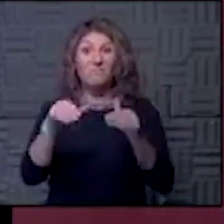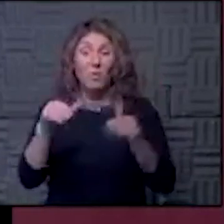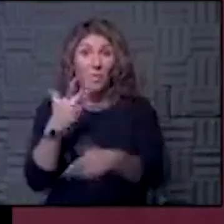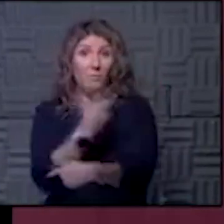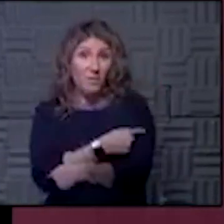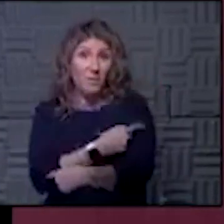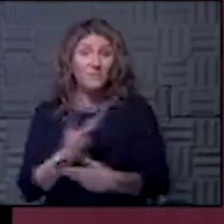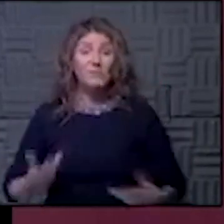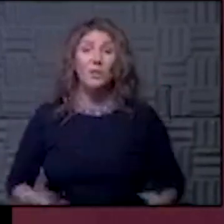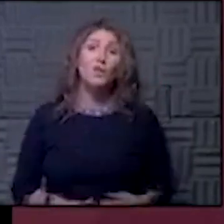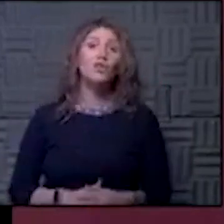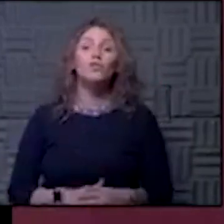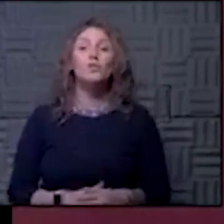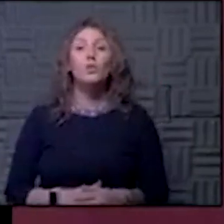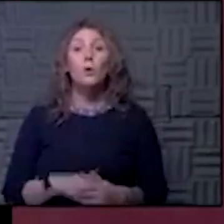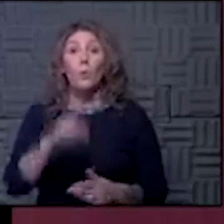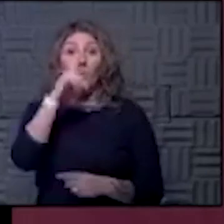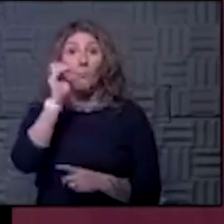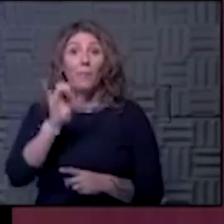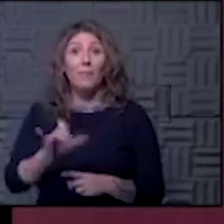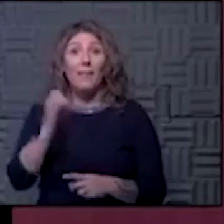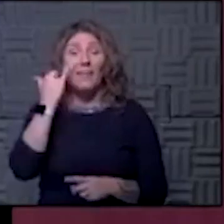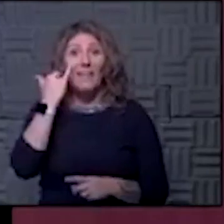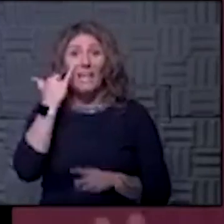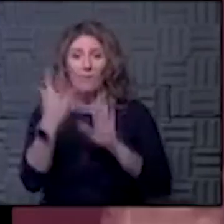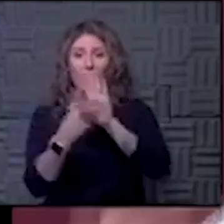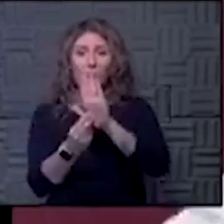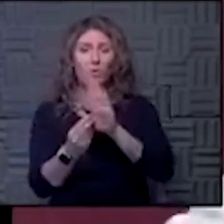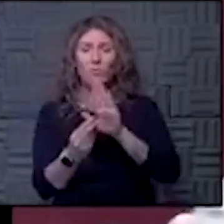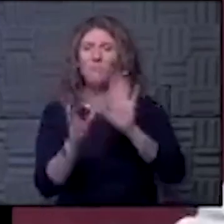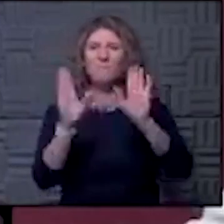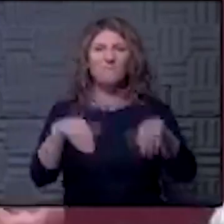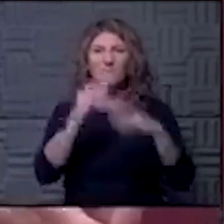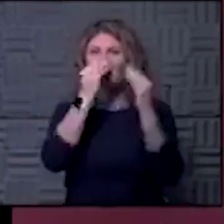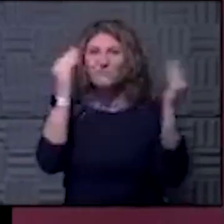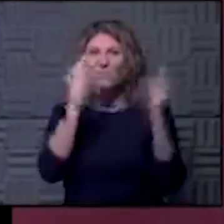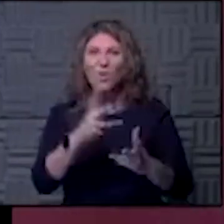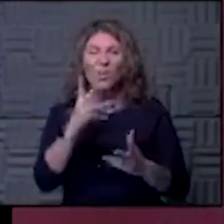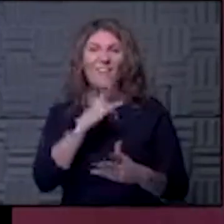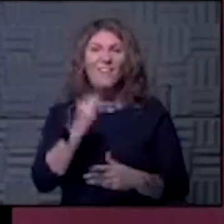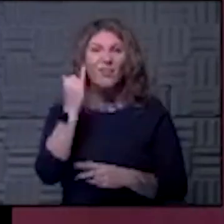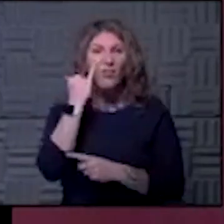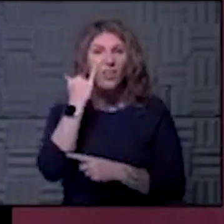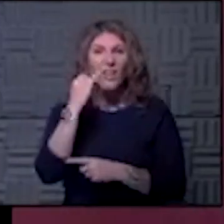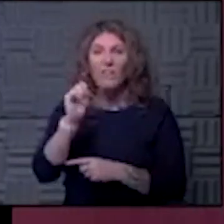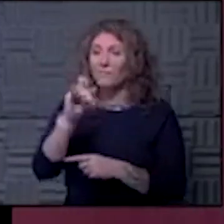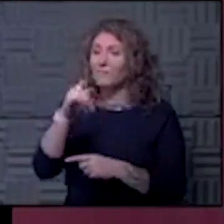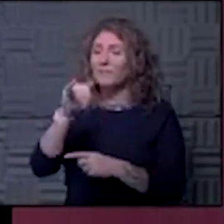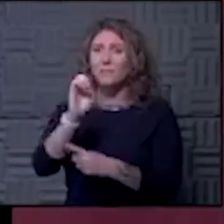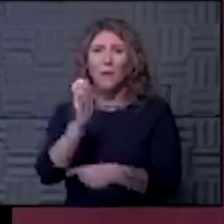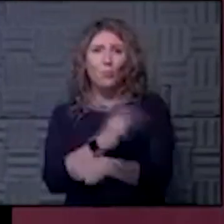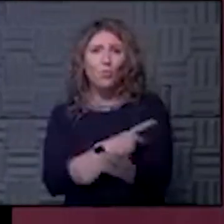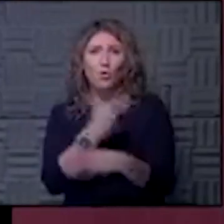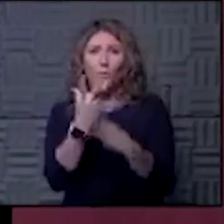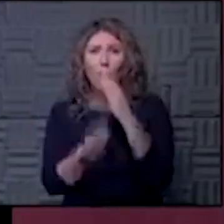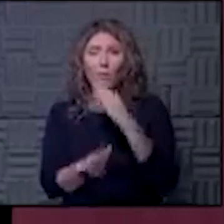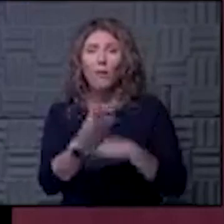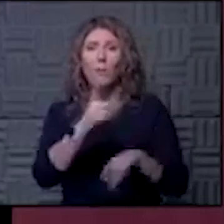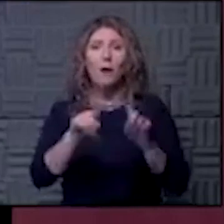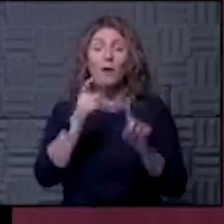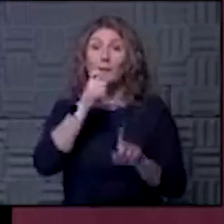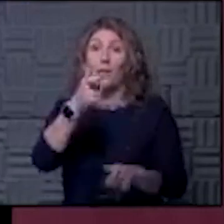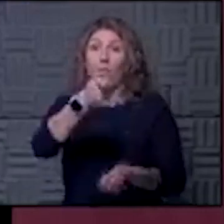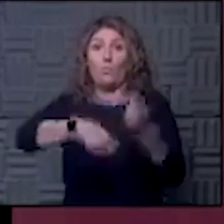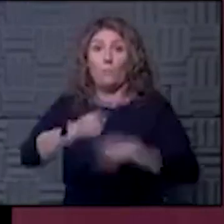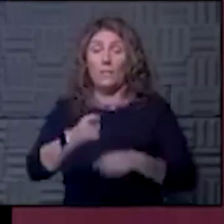immunization. And so I think because of that, if it mutates away, that's fine. We don't care if the spike protein leaves. Prefer it doesn't get replaced by anything